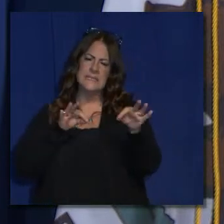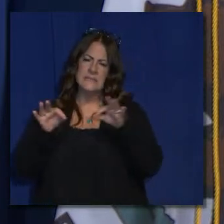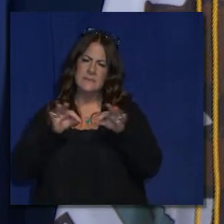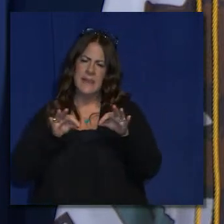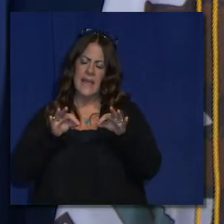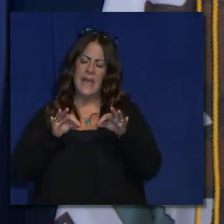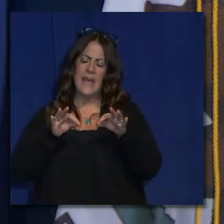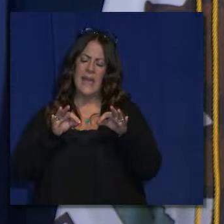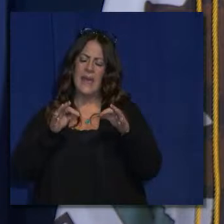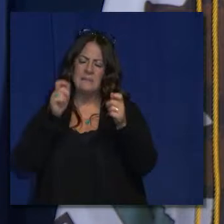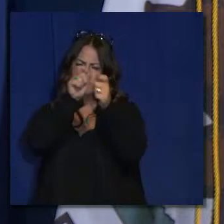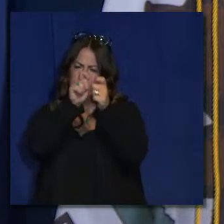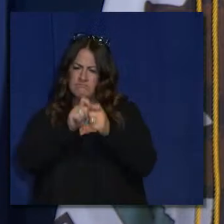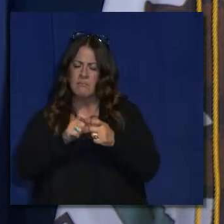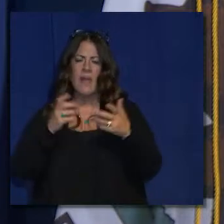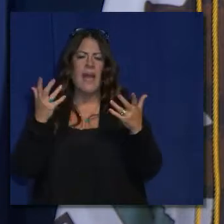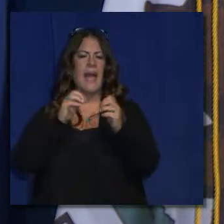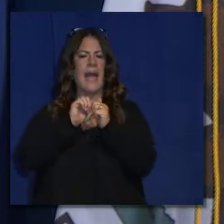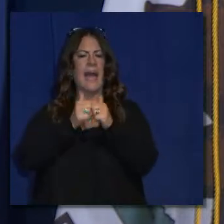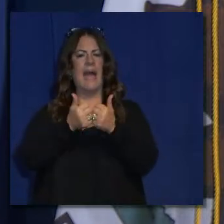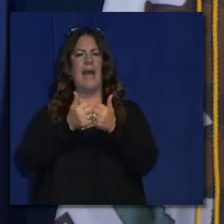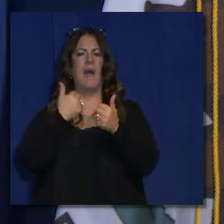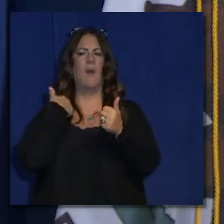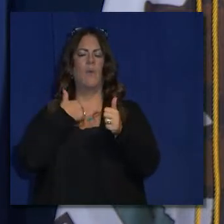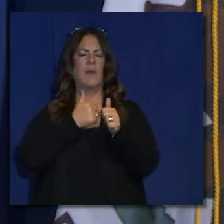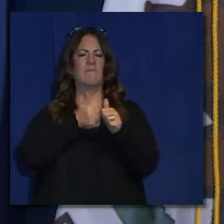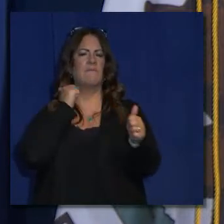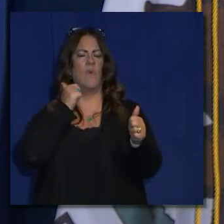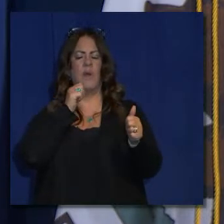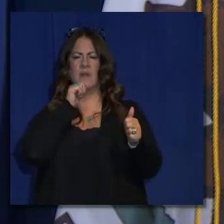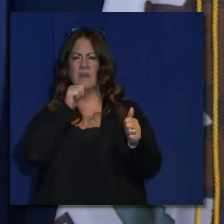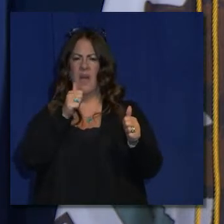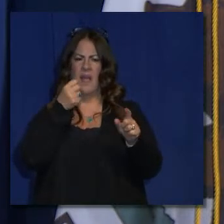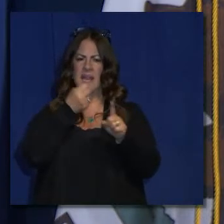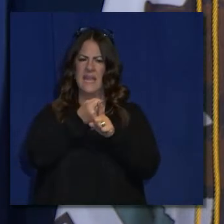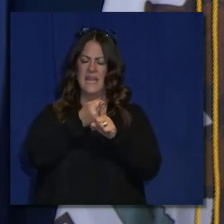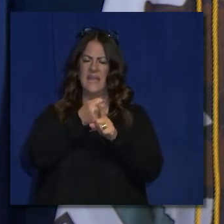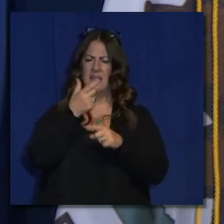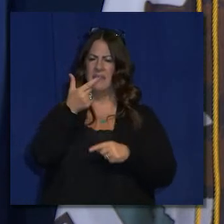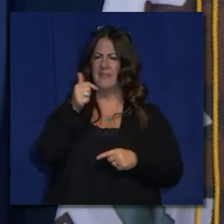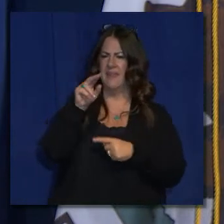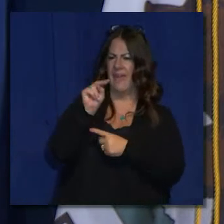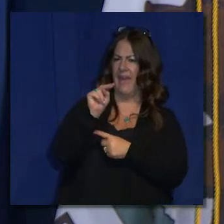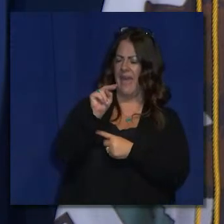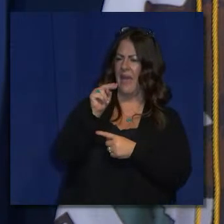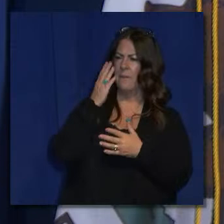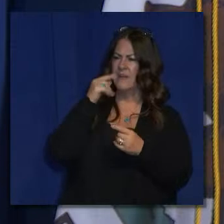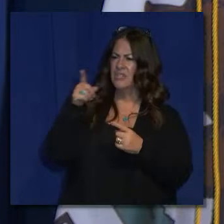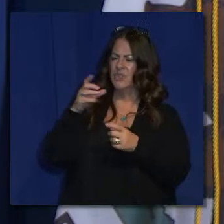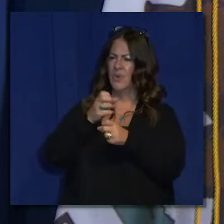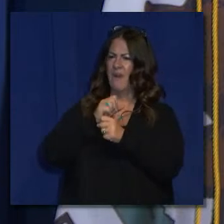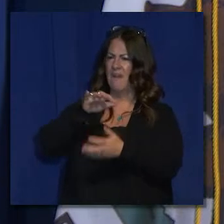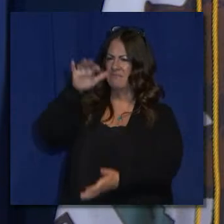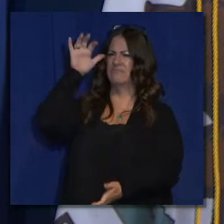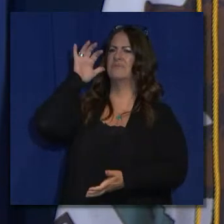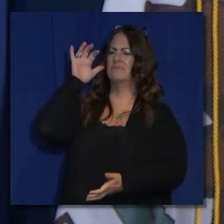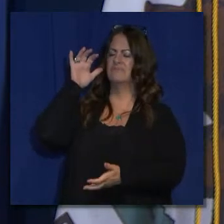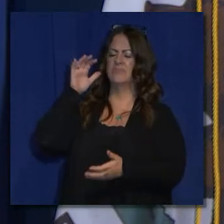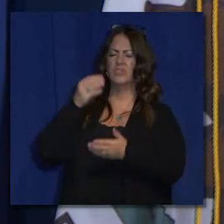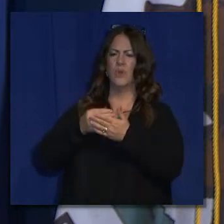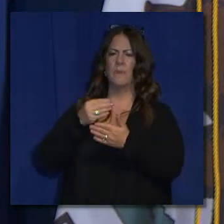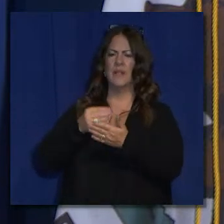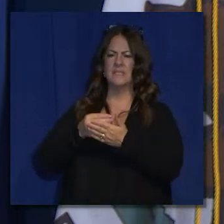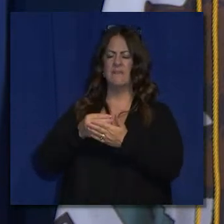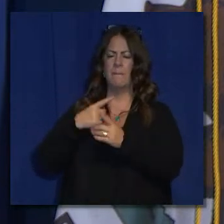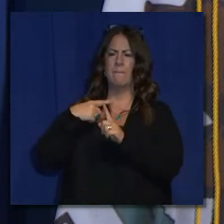in detail how we avoided hitting the GAN limit with such a huge surplus? Like, what are we spending money on that we're avoiding that